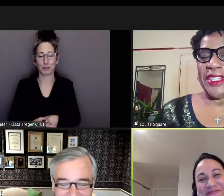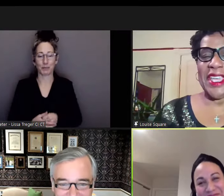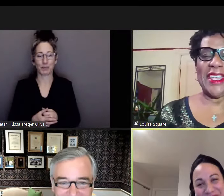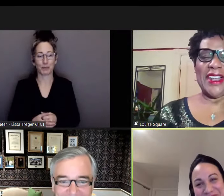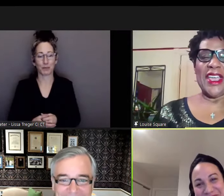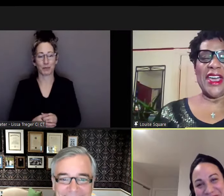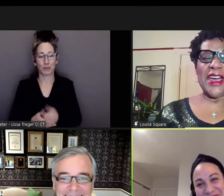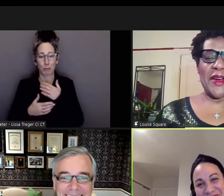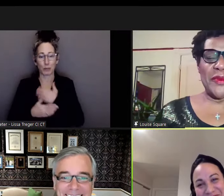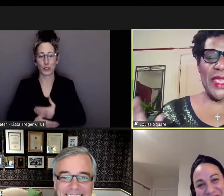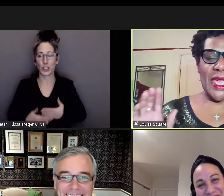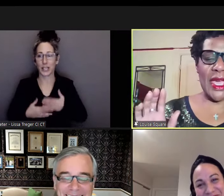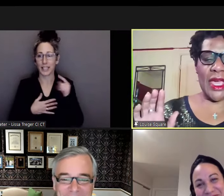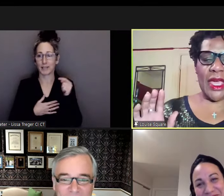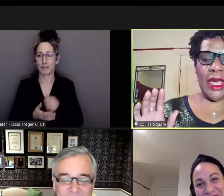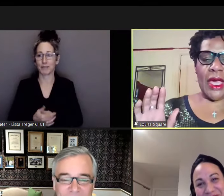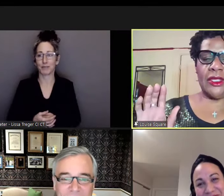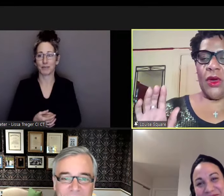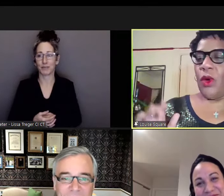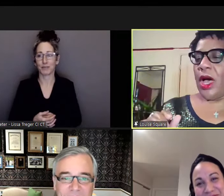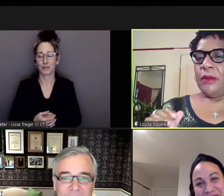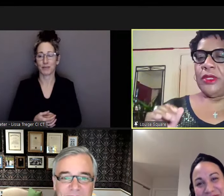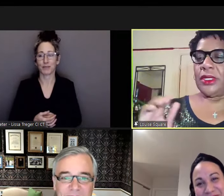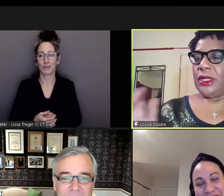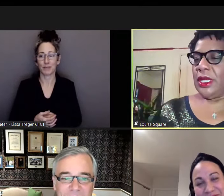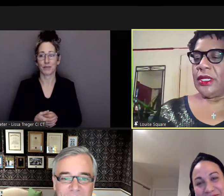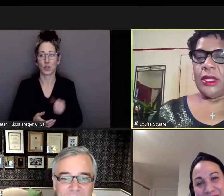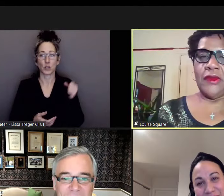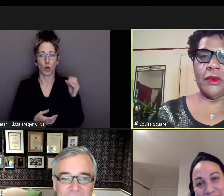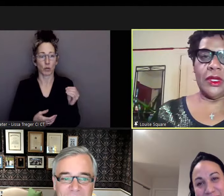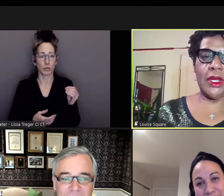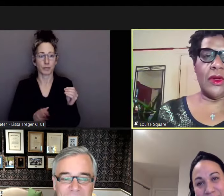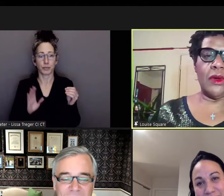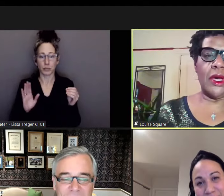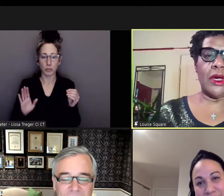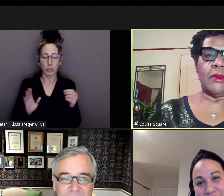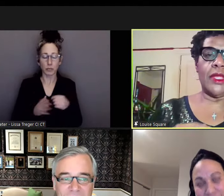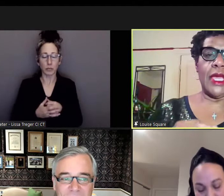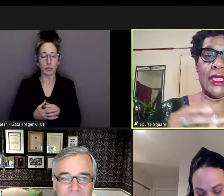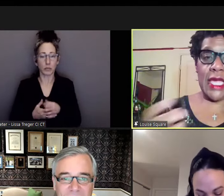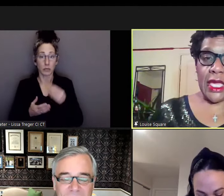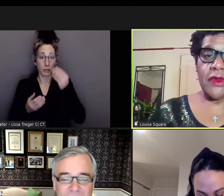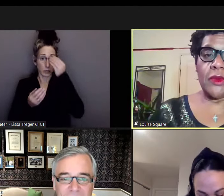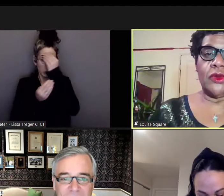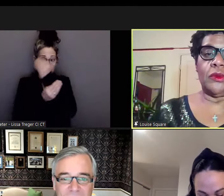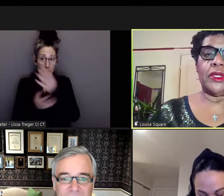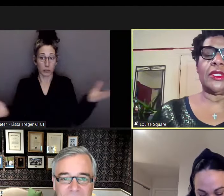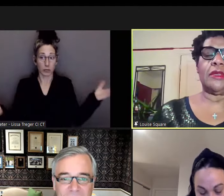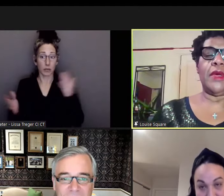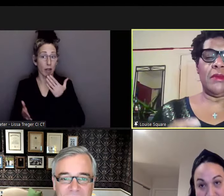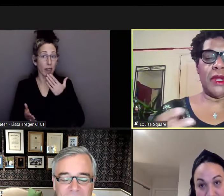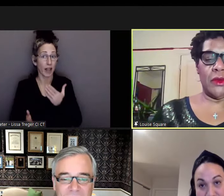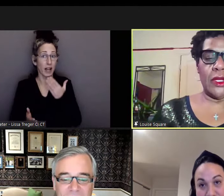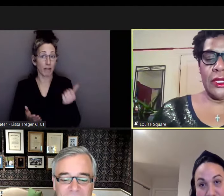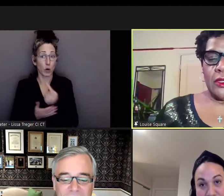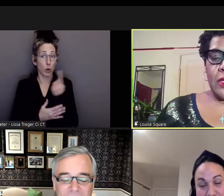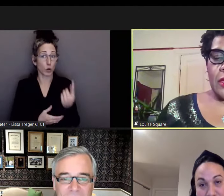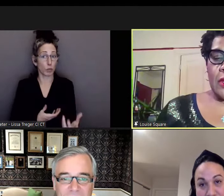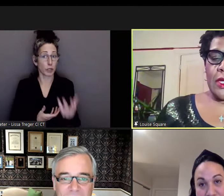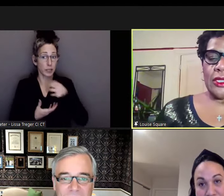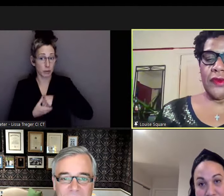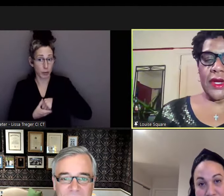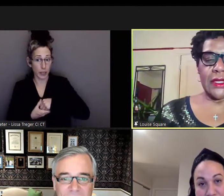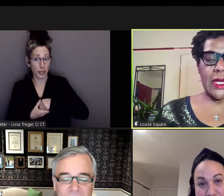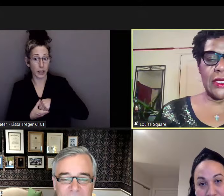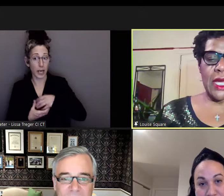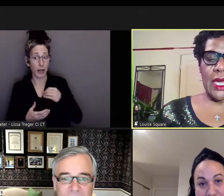I appreciate it. So I'm just going to let everyone know and thank everyone who participated, but I want to let you know